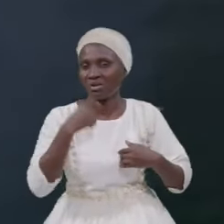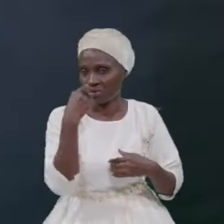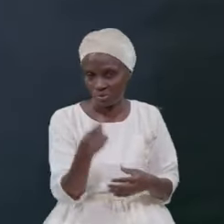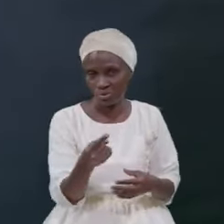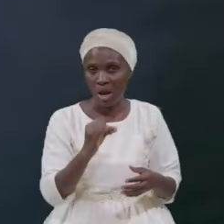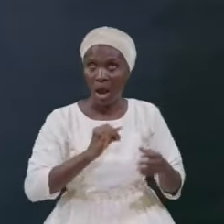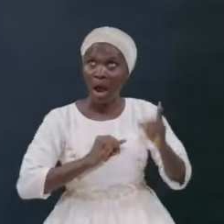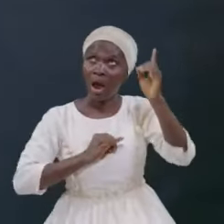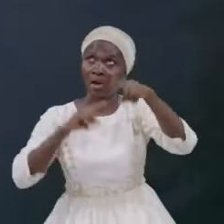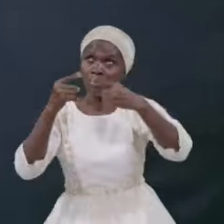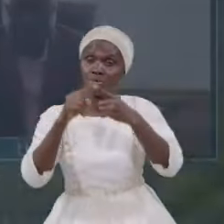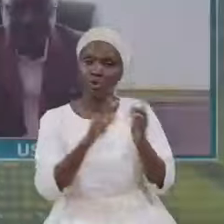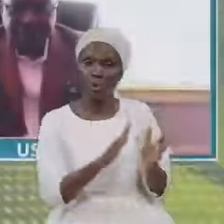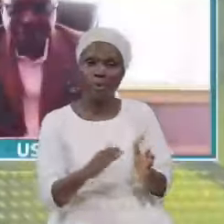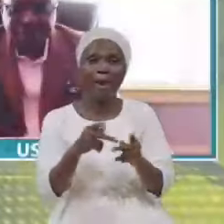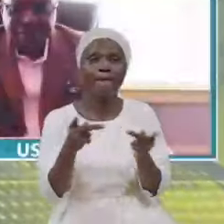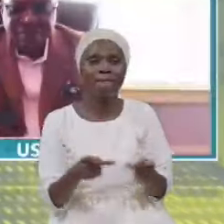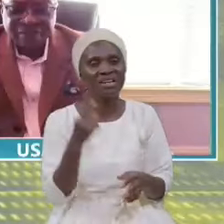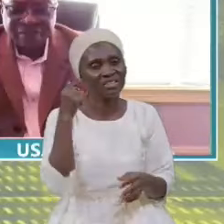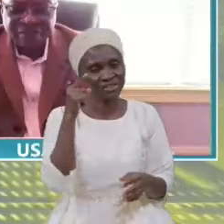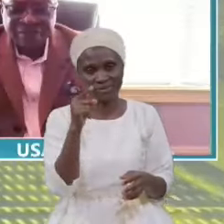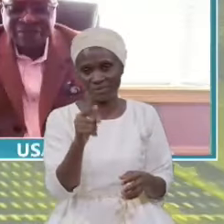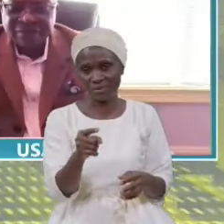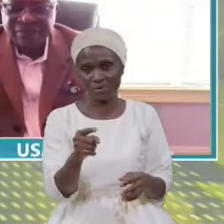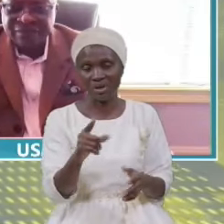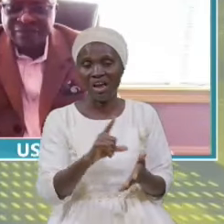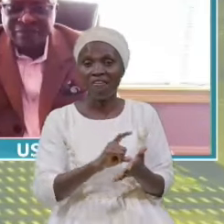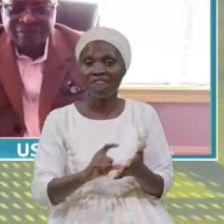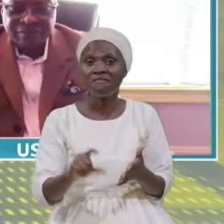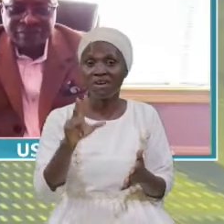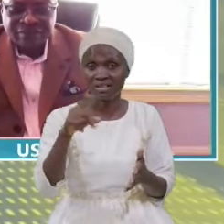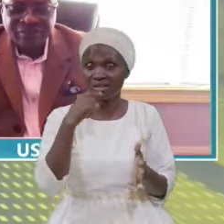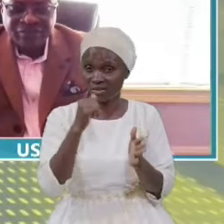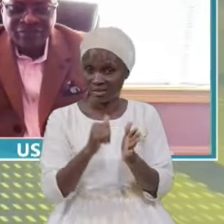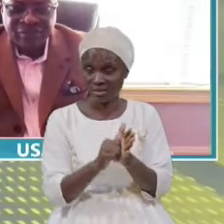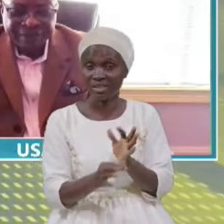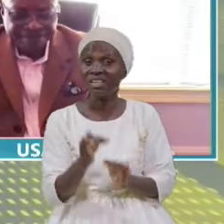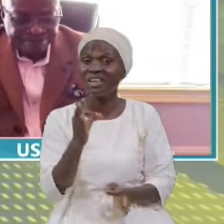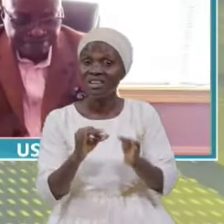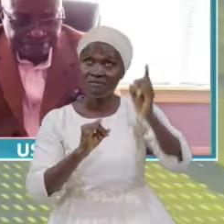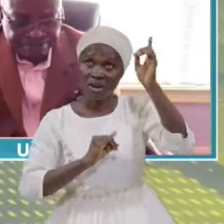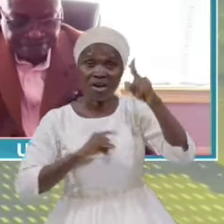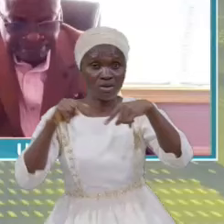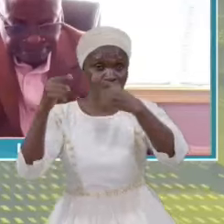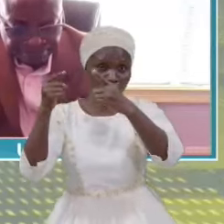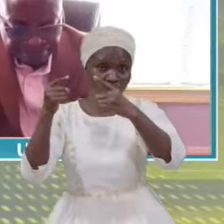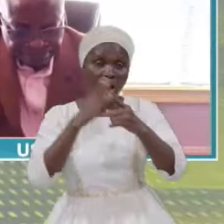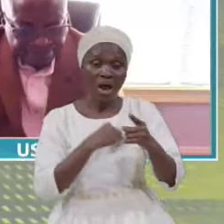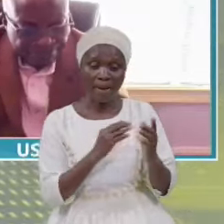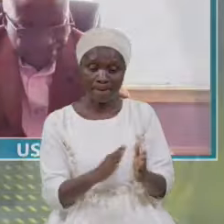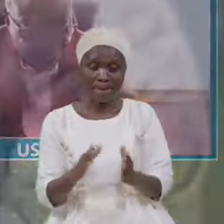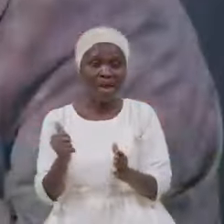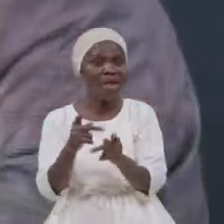and if I go and prepare a place for you, I will